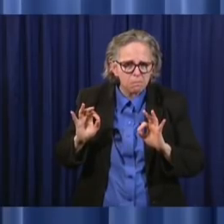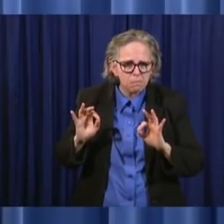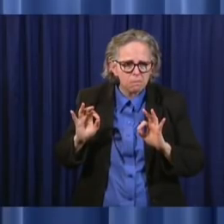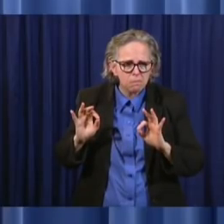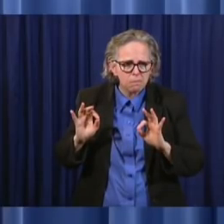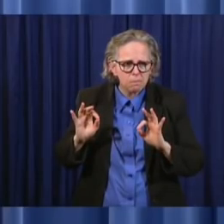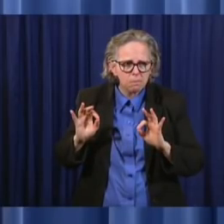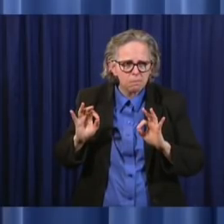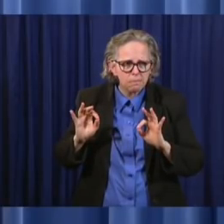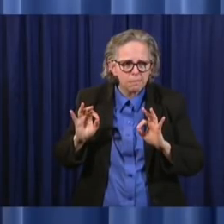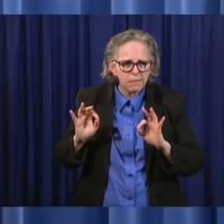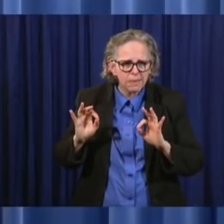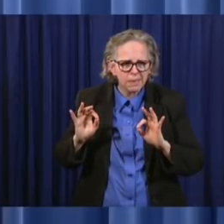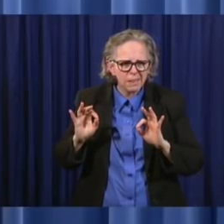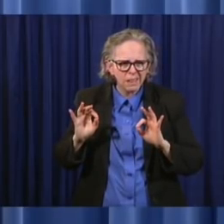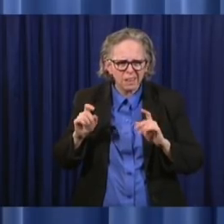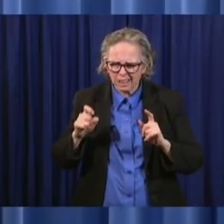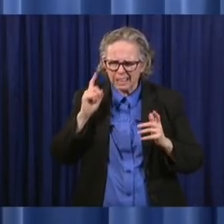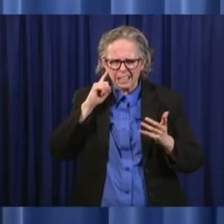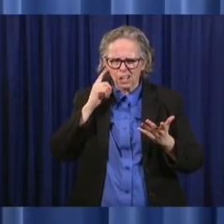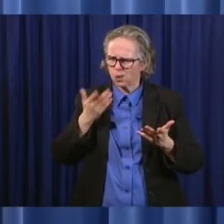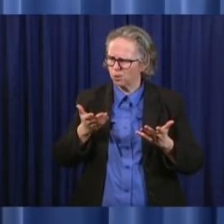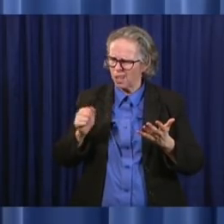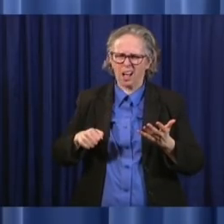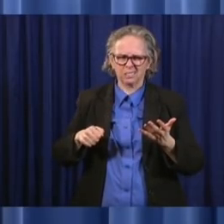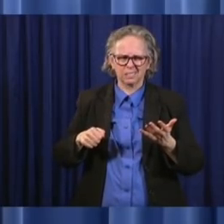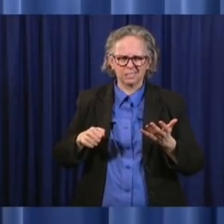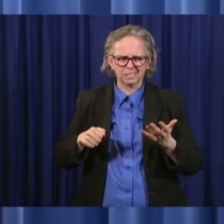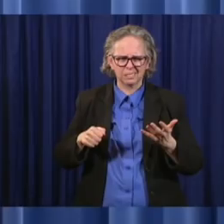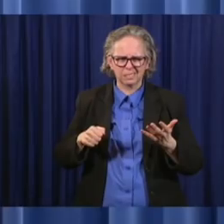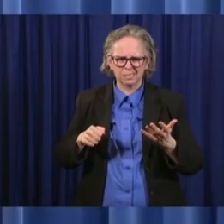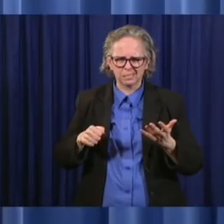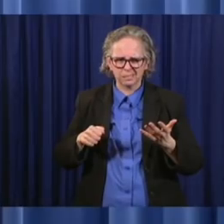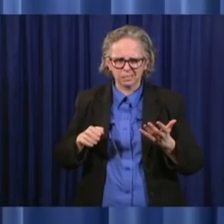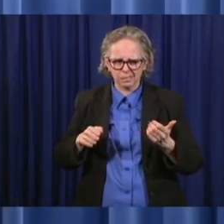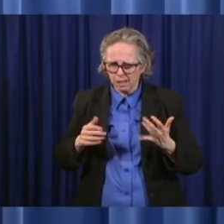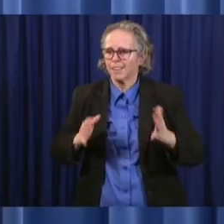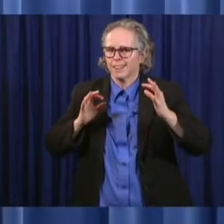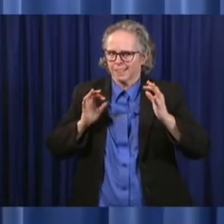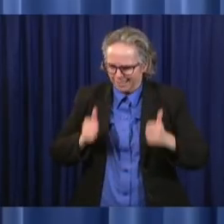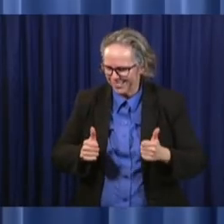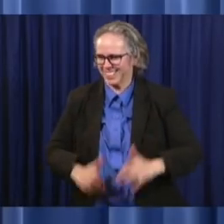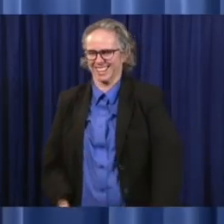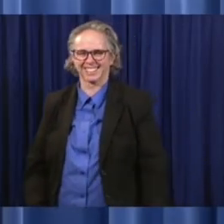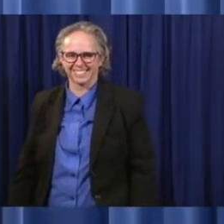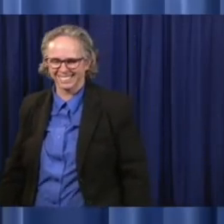He should be able to hear you over the phone. Governor, it's Andy Chow with Ohio Public Radio State House News Bureau.